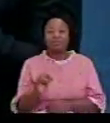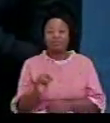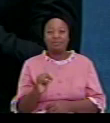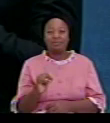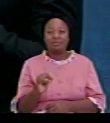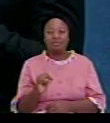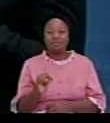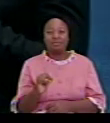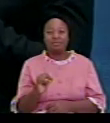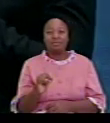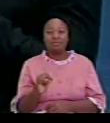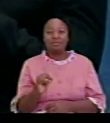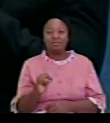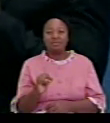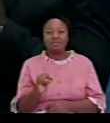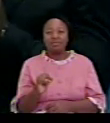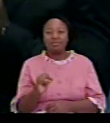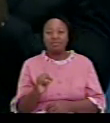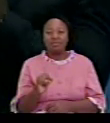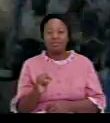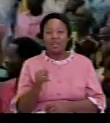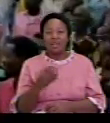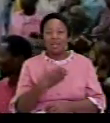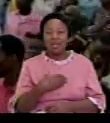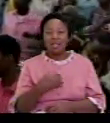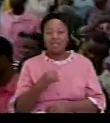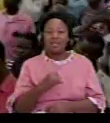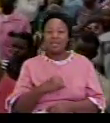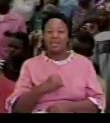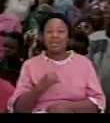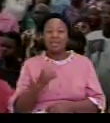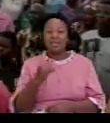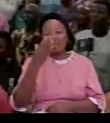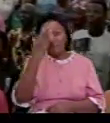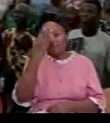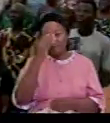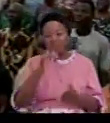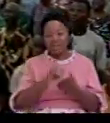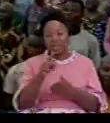beaucoup. And I know that you have received a